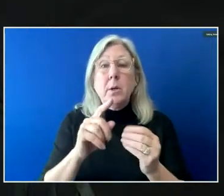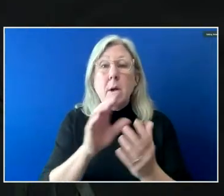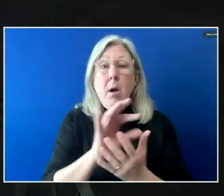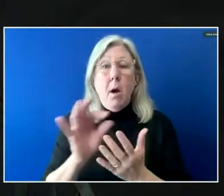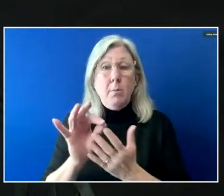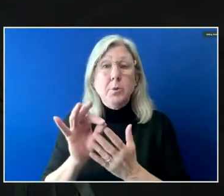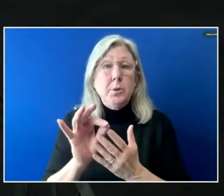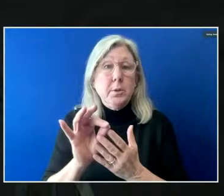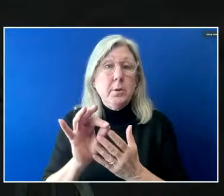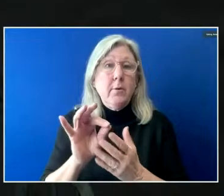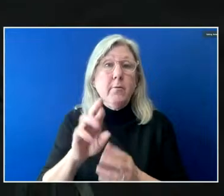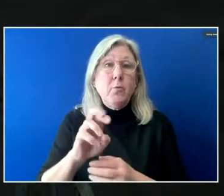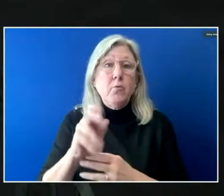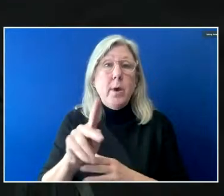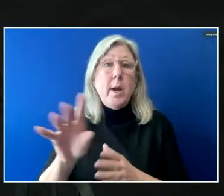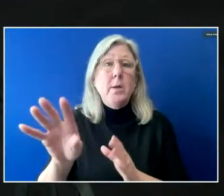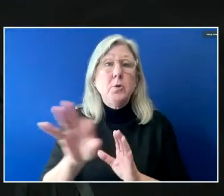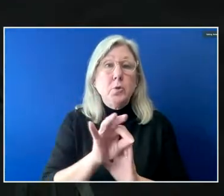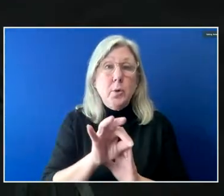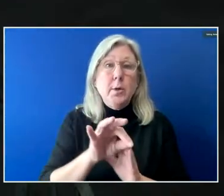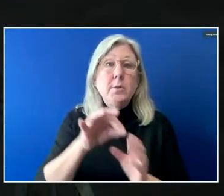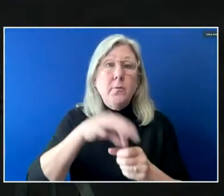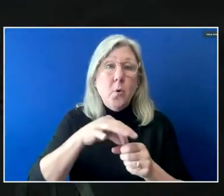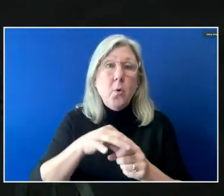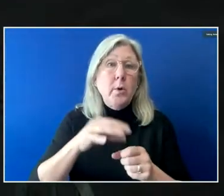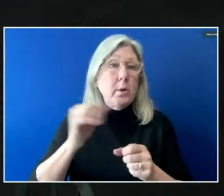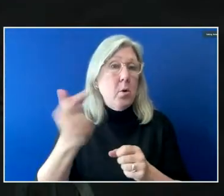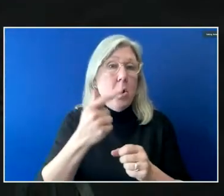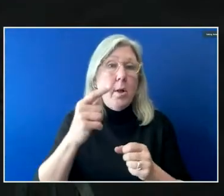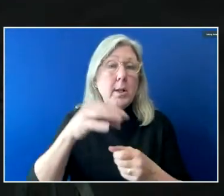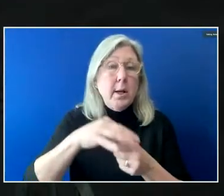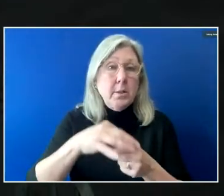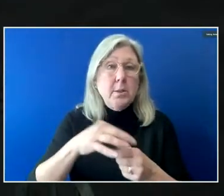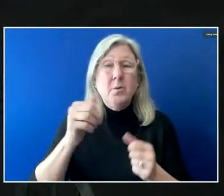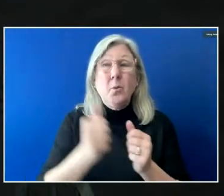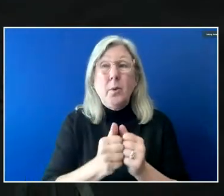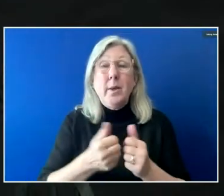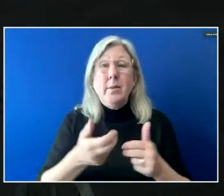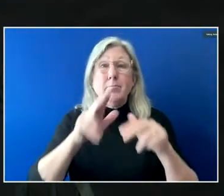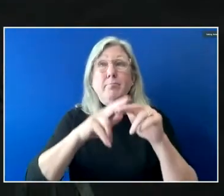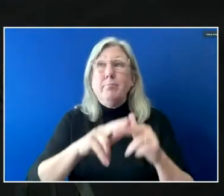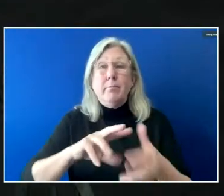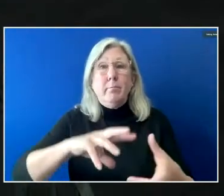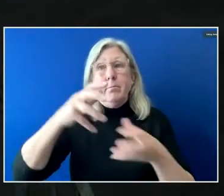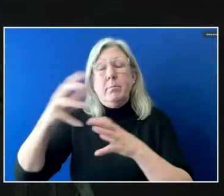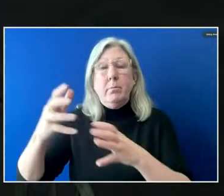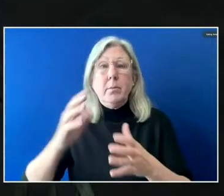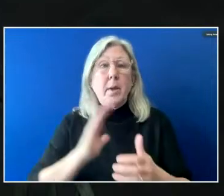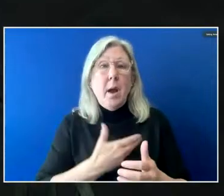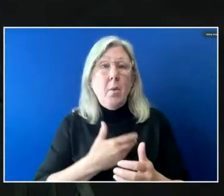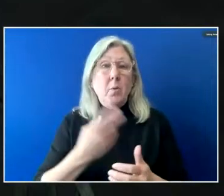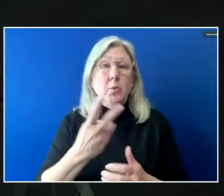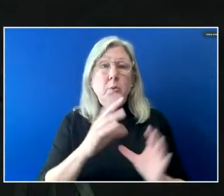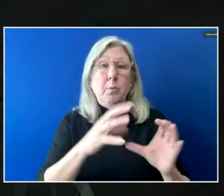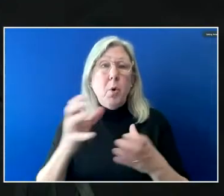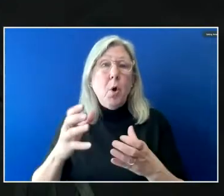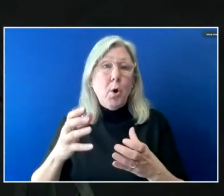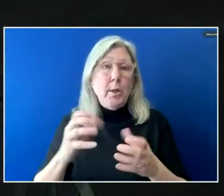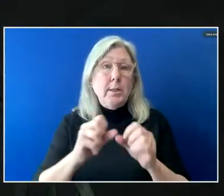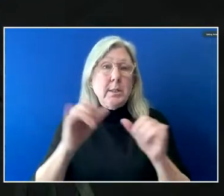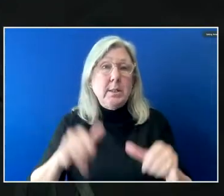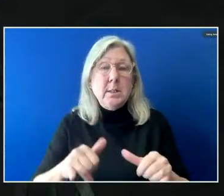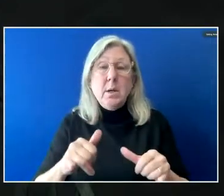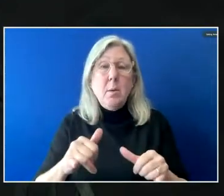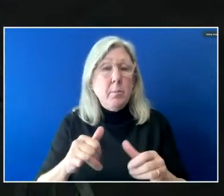elections with the escalating dysfunction in our overwhelmingly two-party system we're overdue to find ways to expand the diversity of